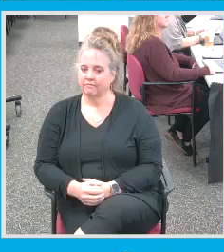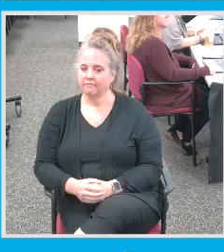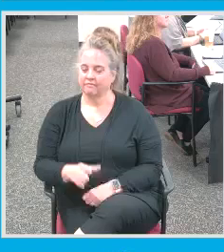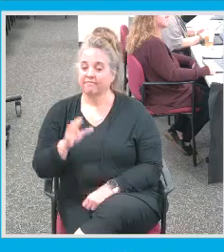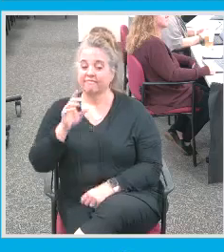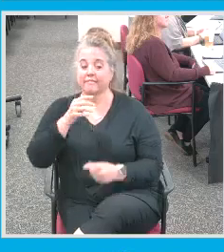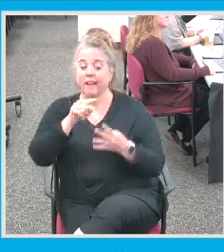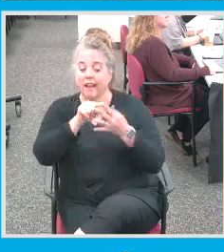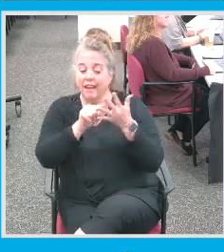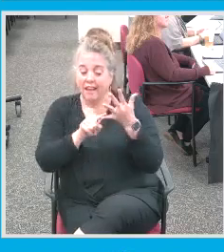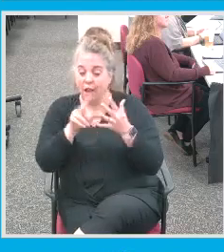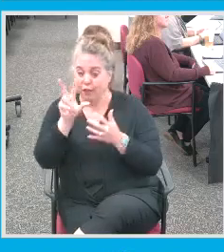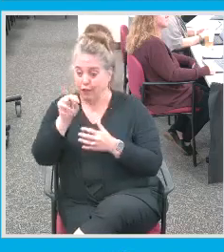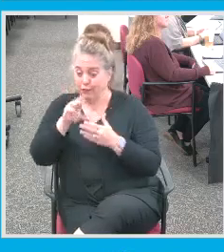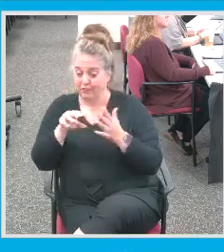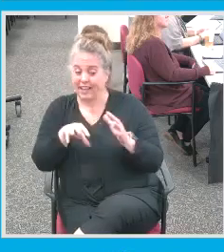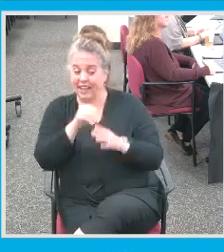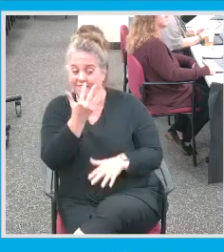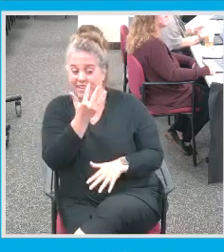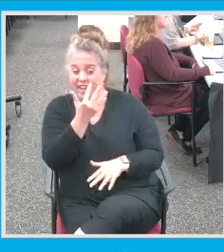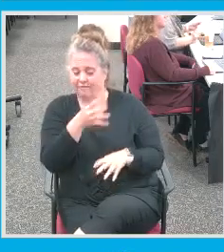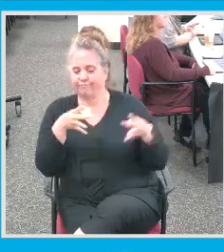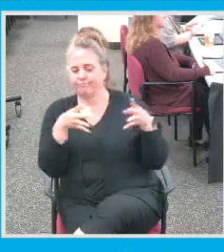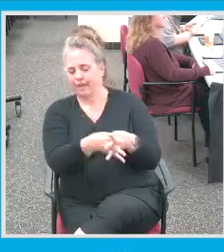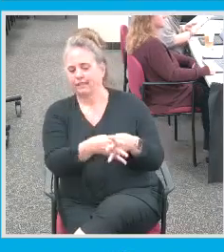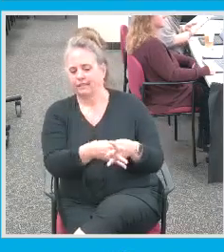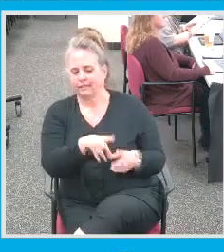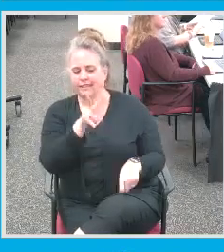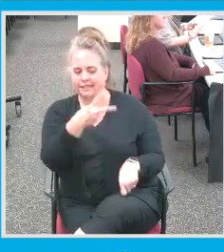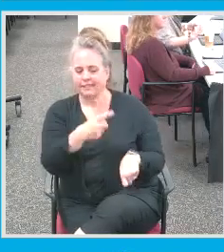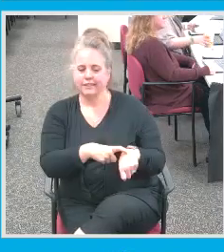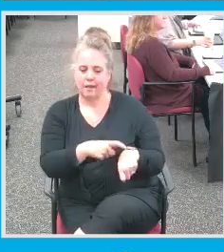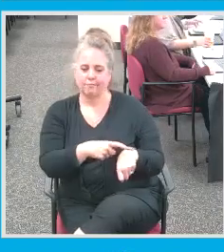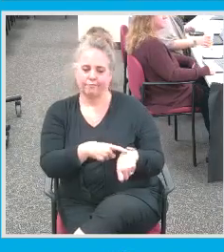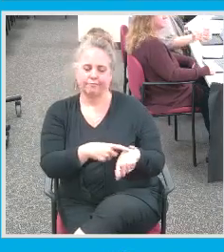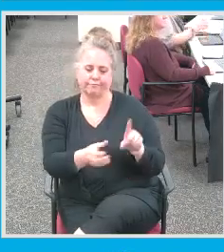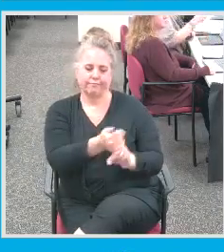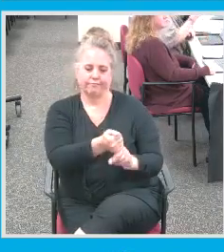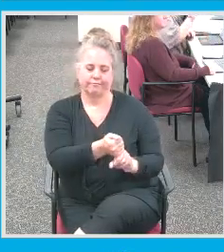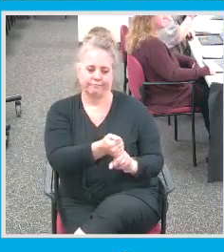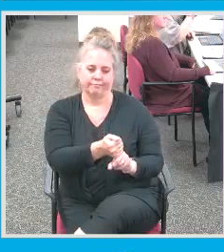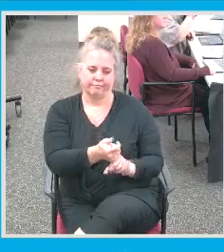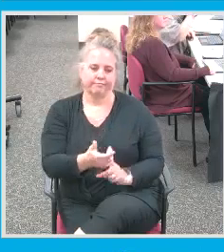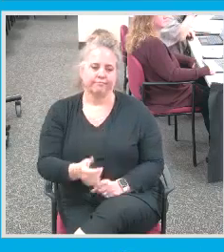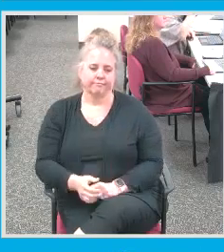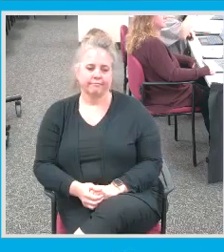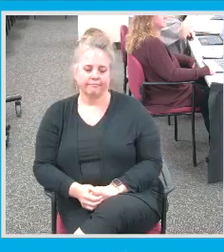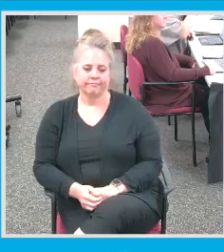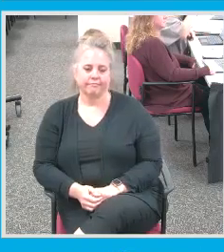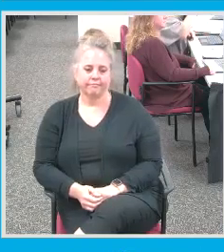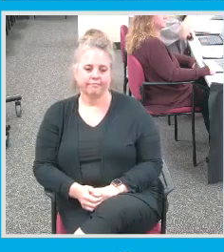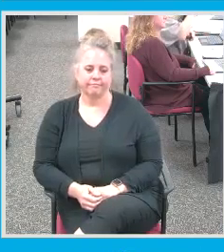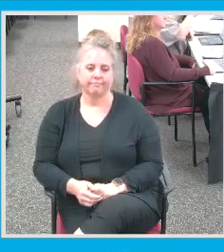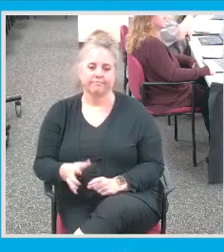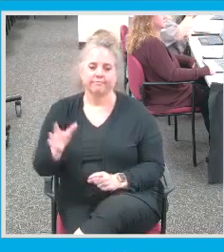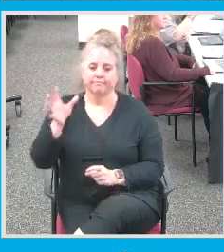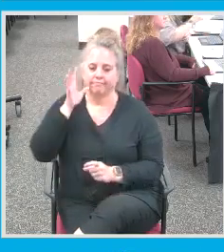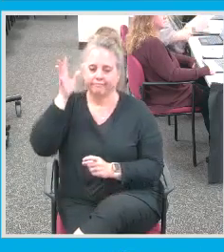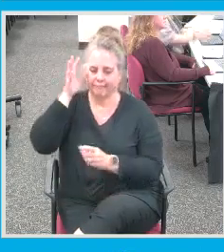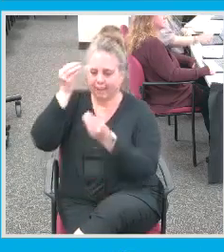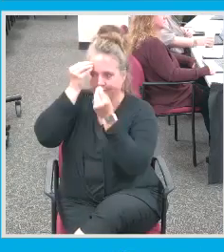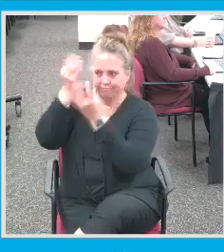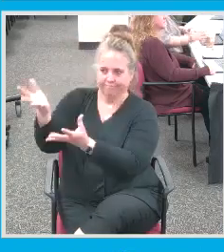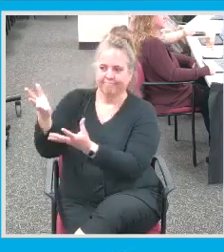part of that is providing resources to the families when we call to notify their parents that they have been caught with a vape. And